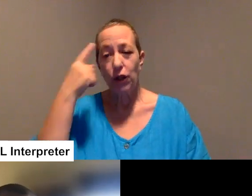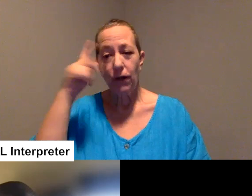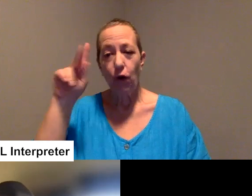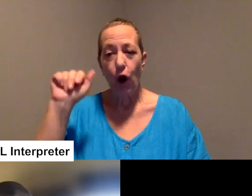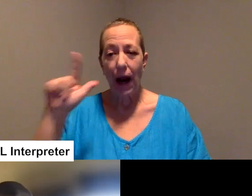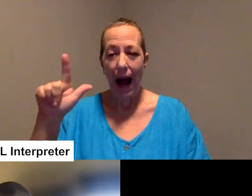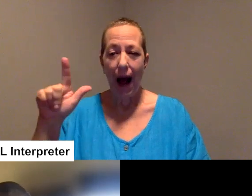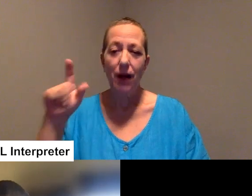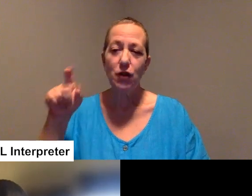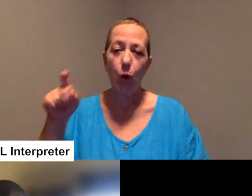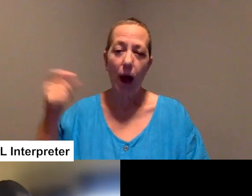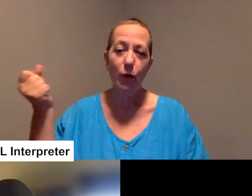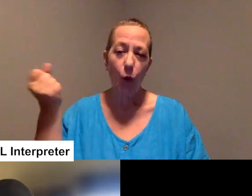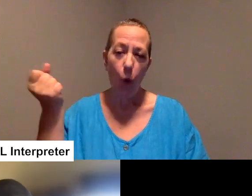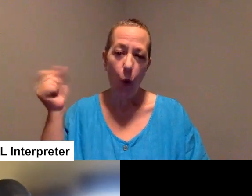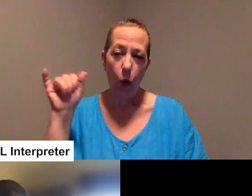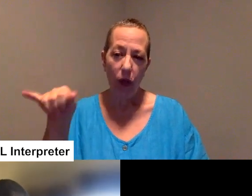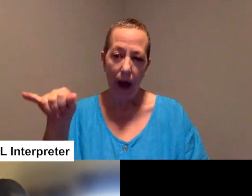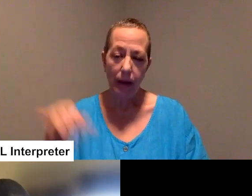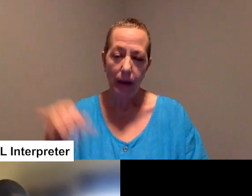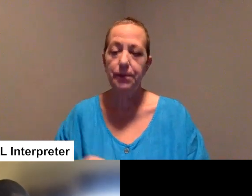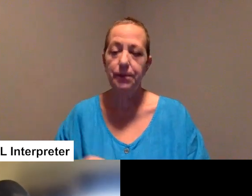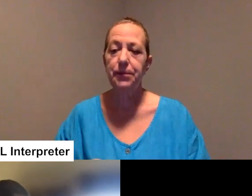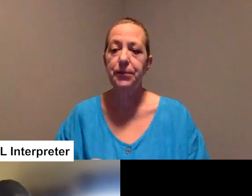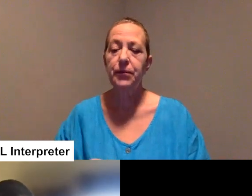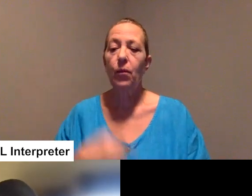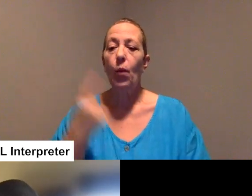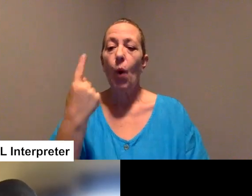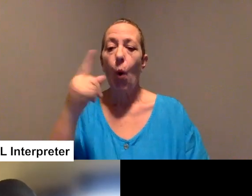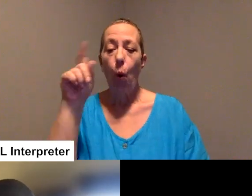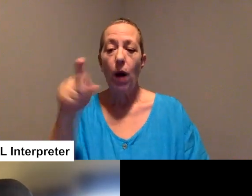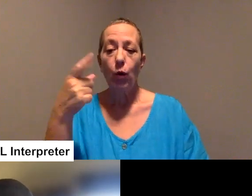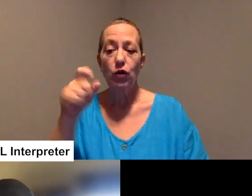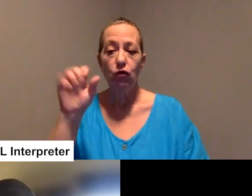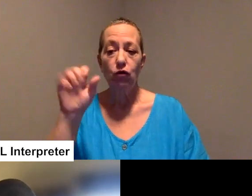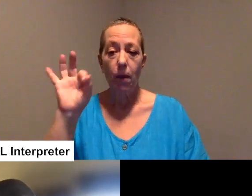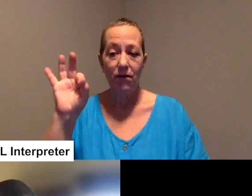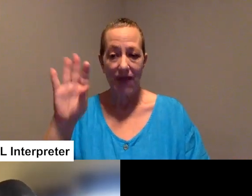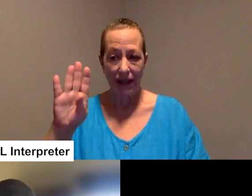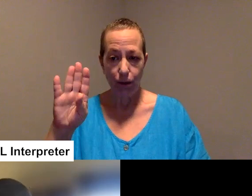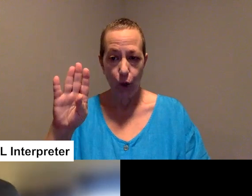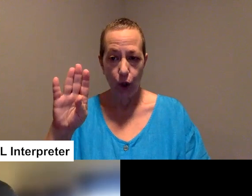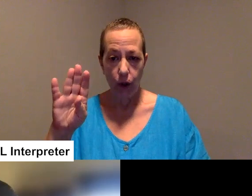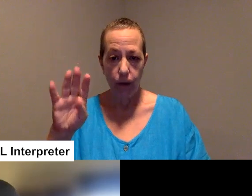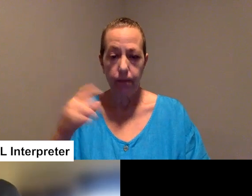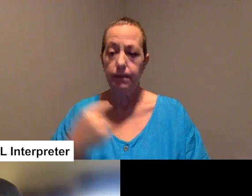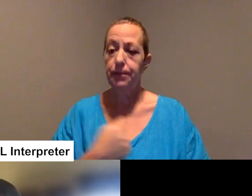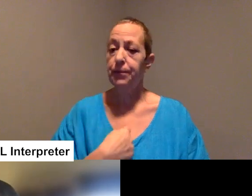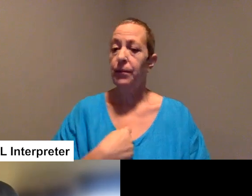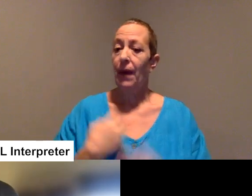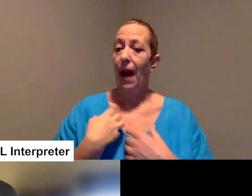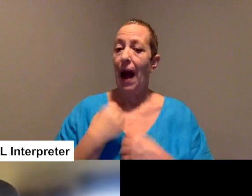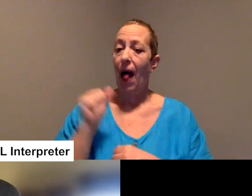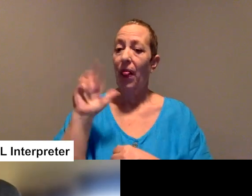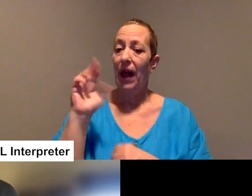separately. We have a question from Facebook. As a healthcare provider, how do you think doctors